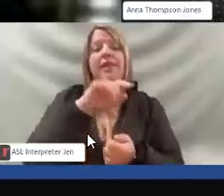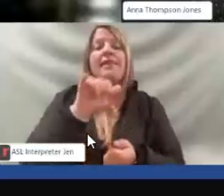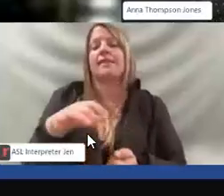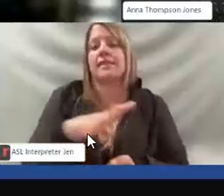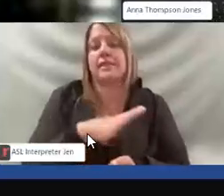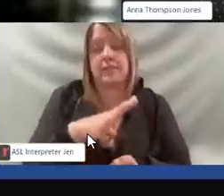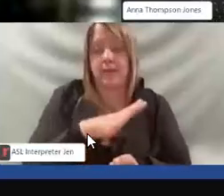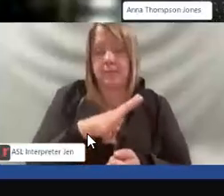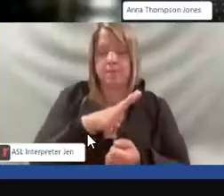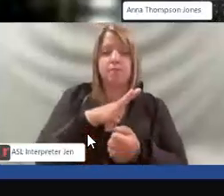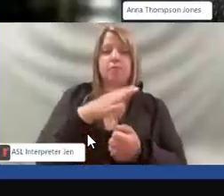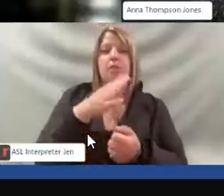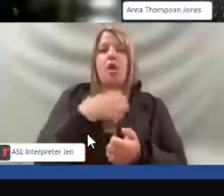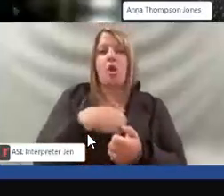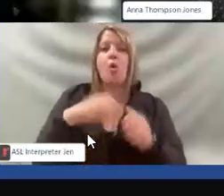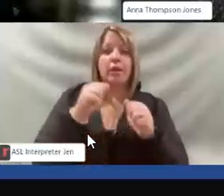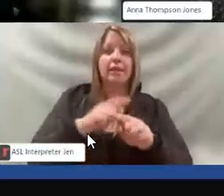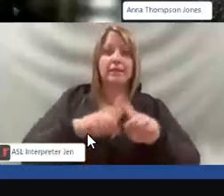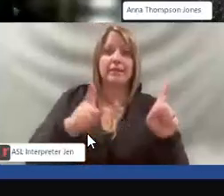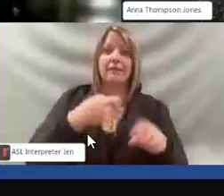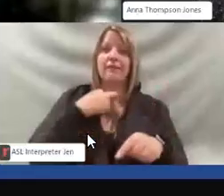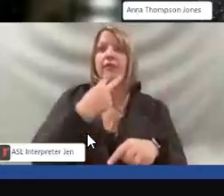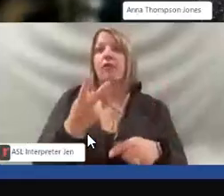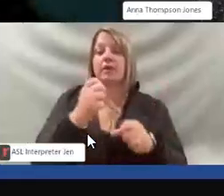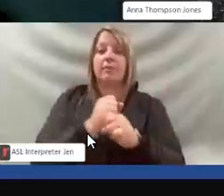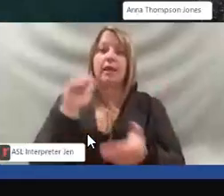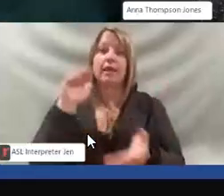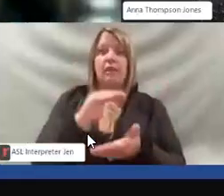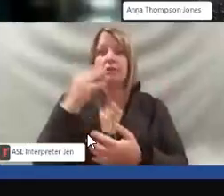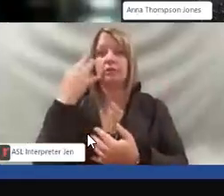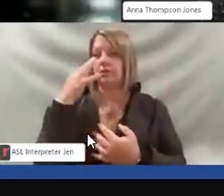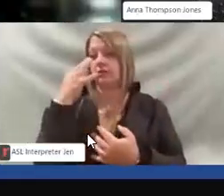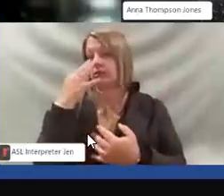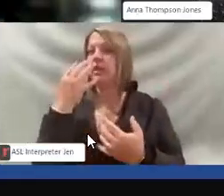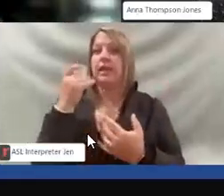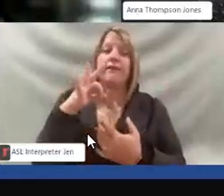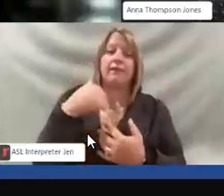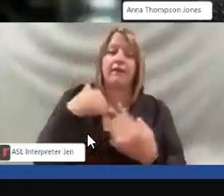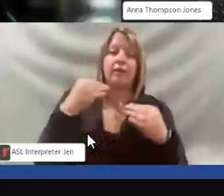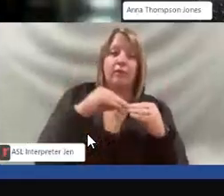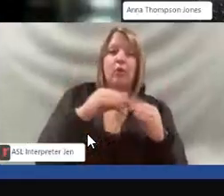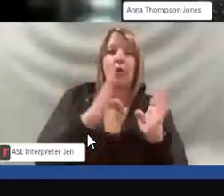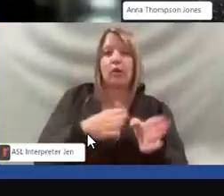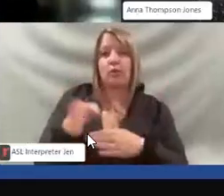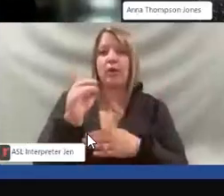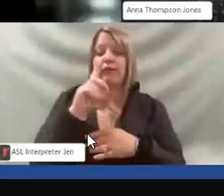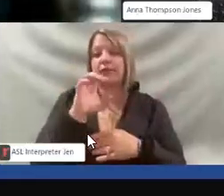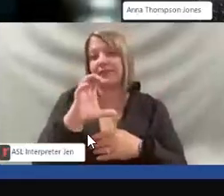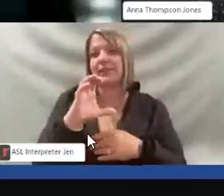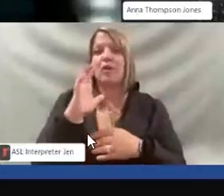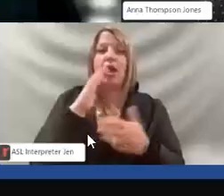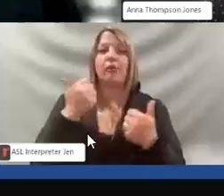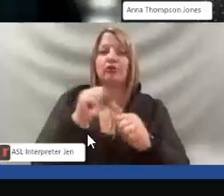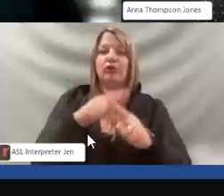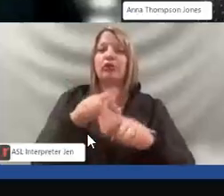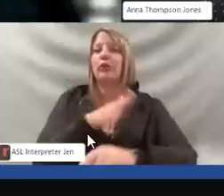So I wish I could do a different voice or something to make this a little bit less monotone. Maybe if I have more prep for December, I'll try singing one of